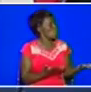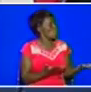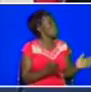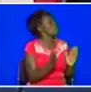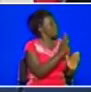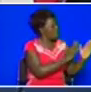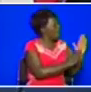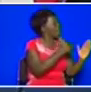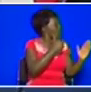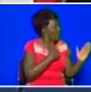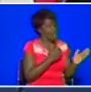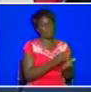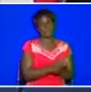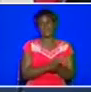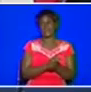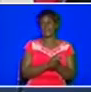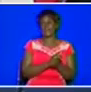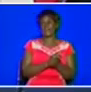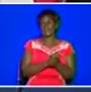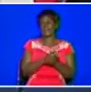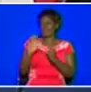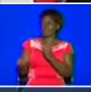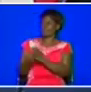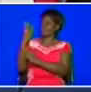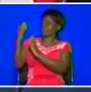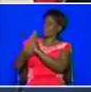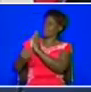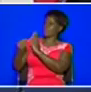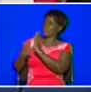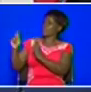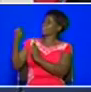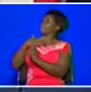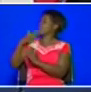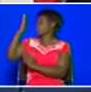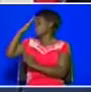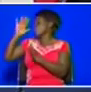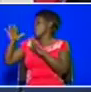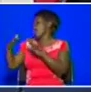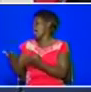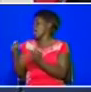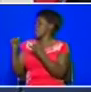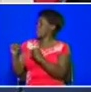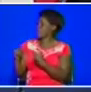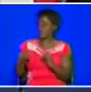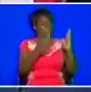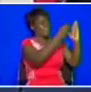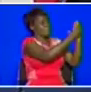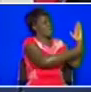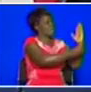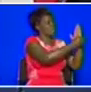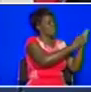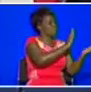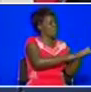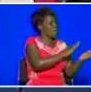are planning. Yeah, but you see, you can't say don't be ready when you launch a manifesto. Kenyans would like to know exactly how you're going to do that. Manifestos are statements